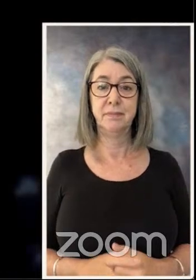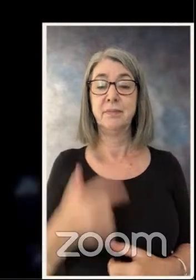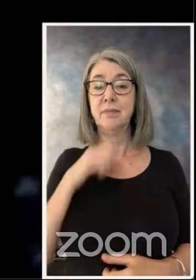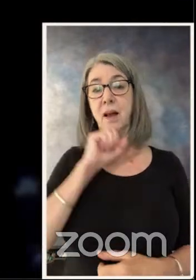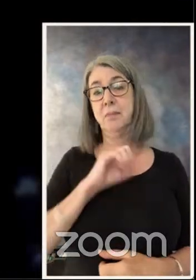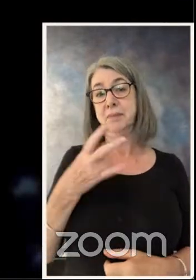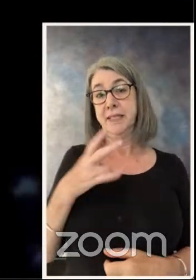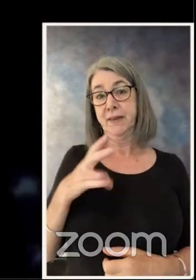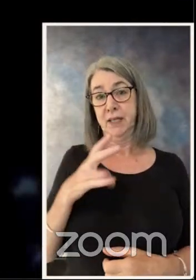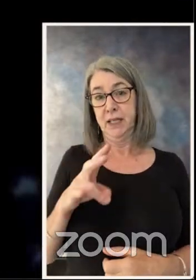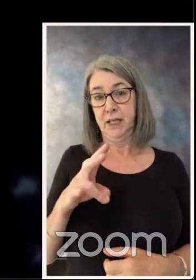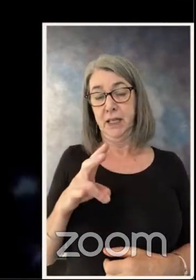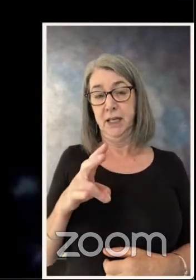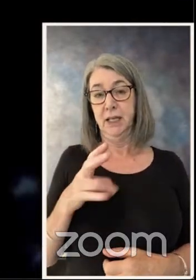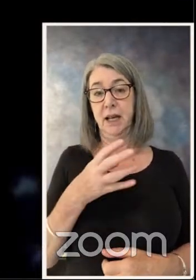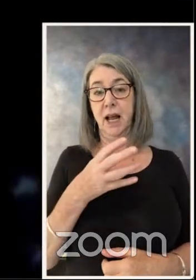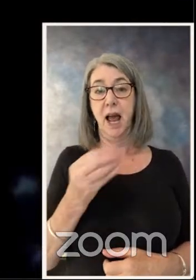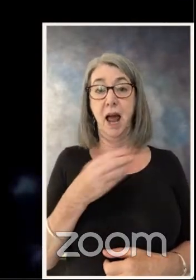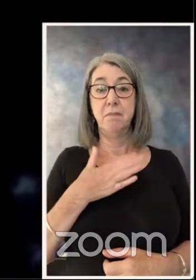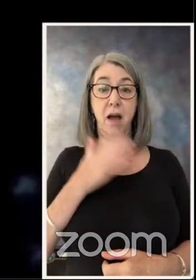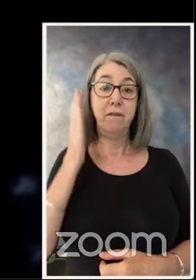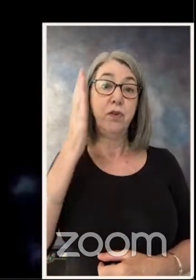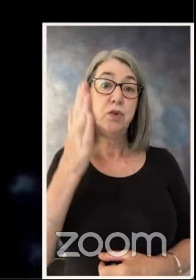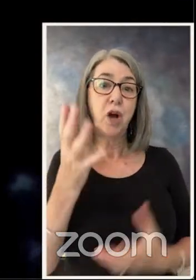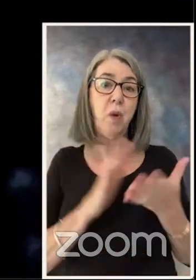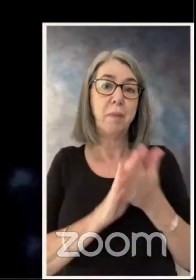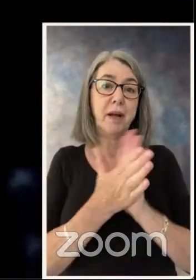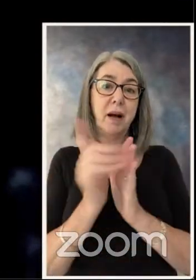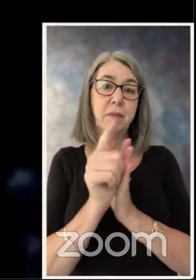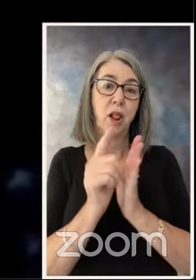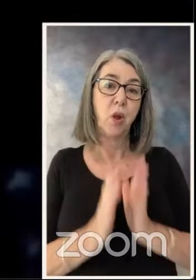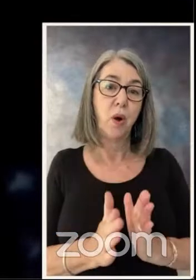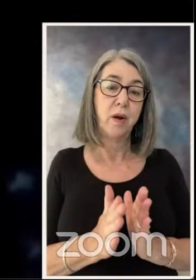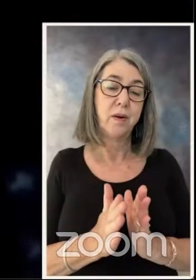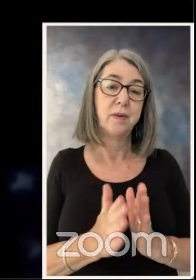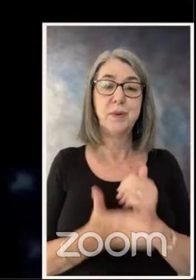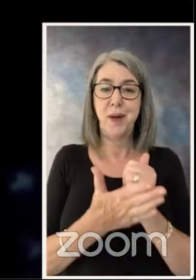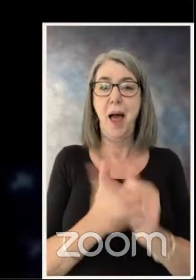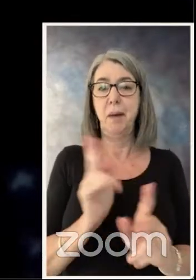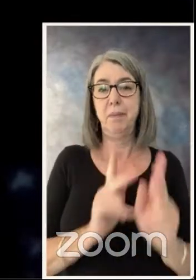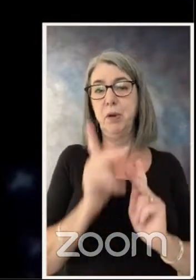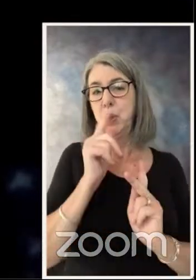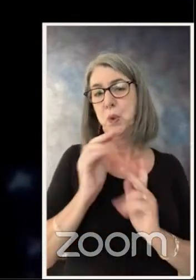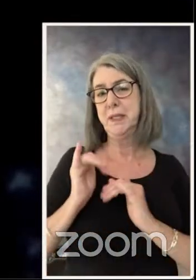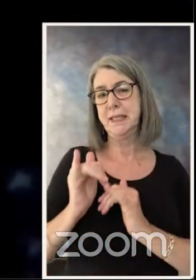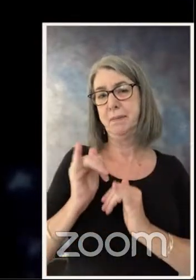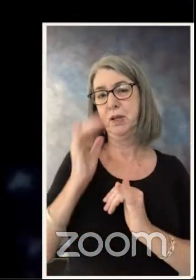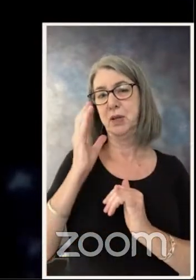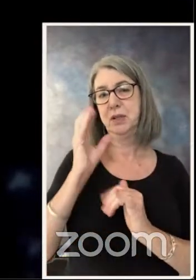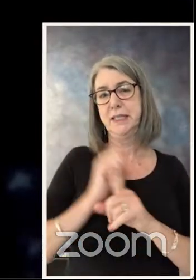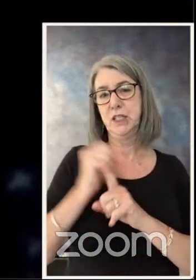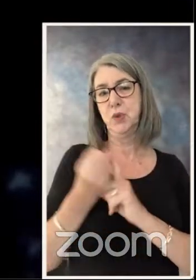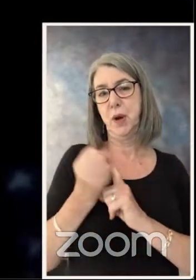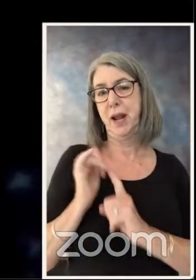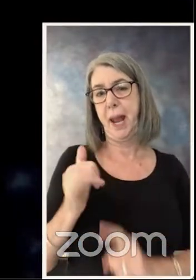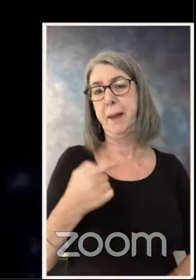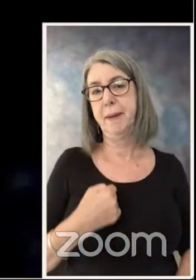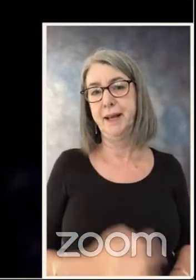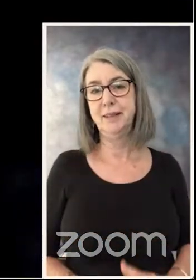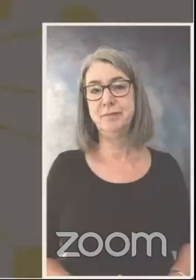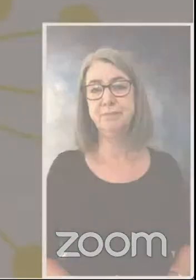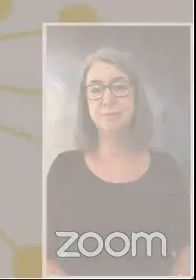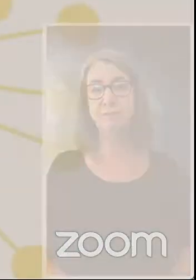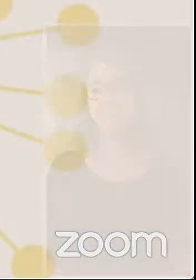I'm 17 years old, and for my future, I wish to become a lawyer to help people that are in similar situations that I am.